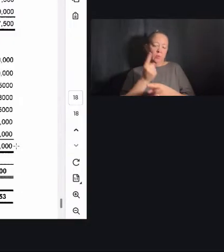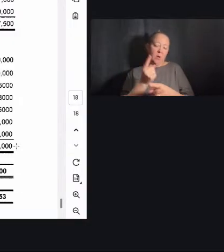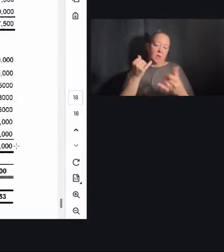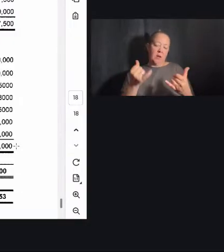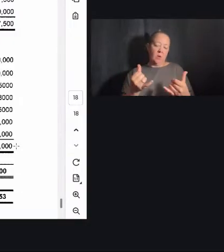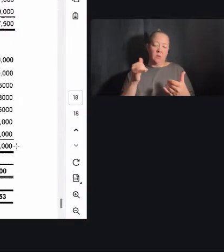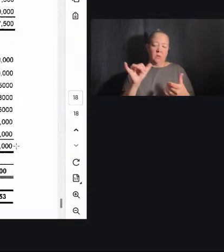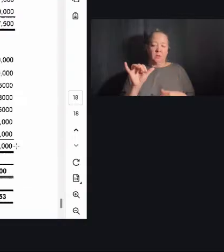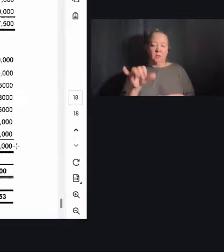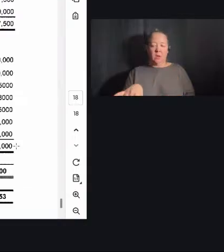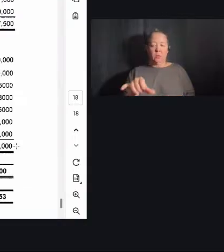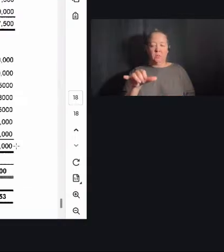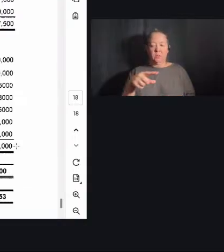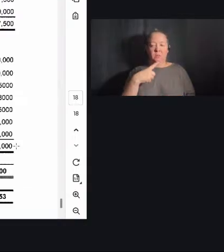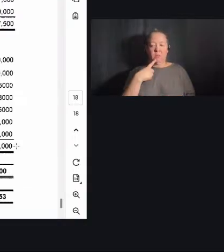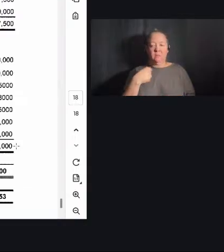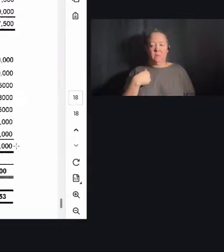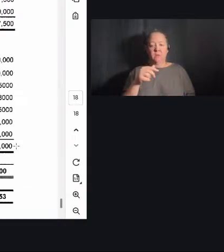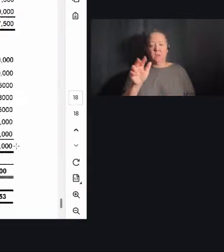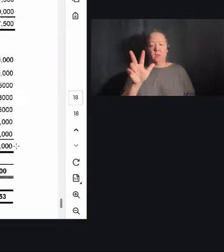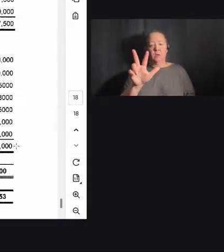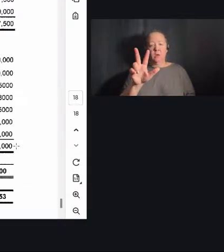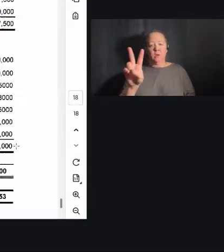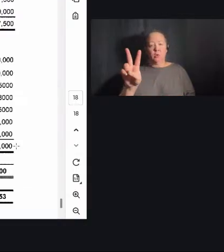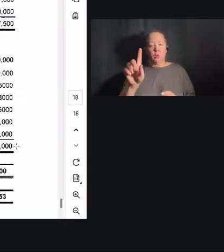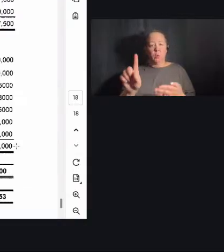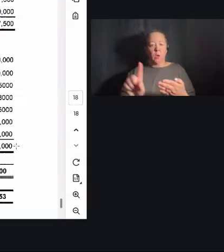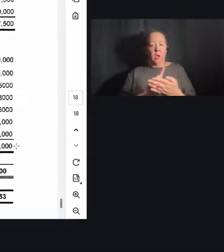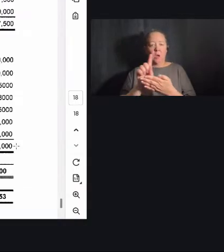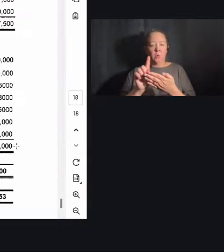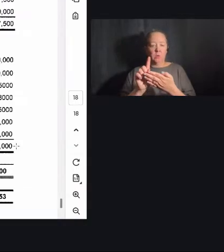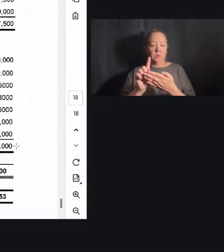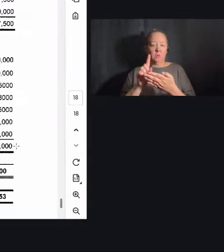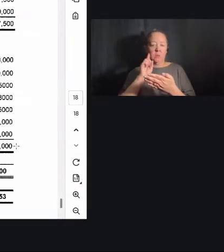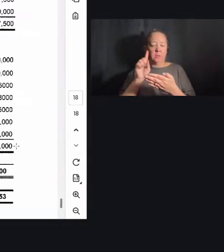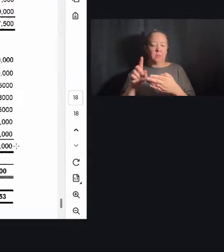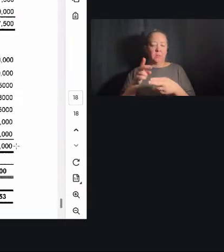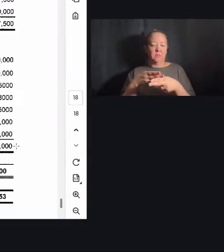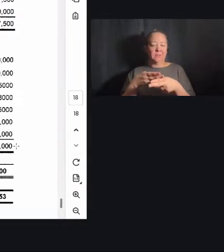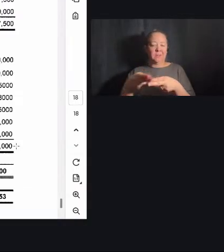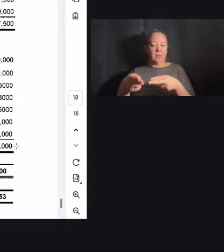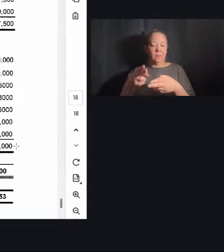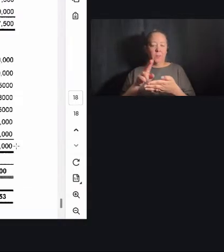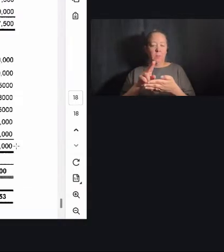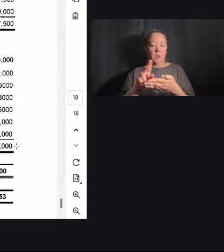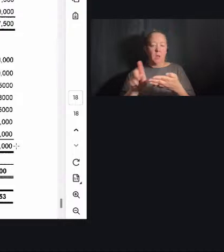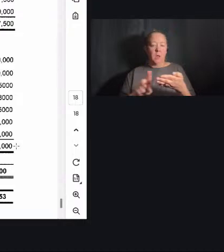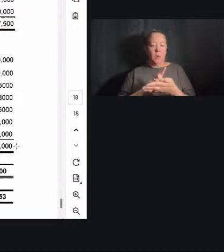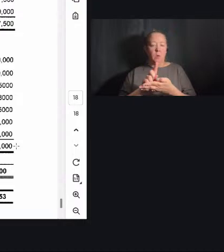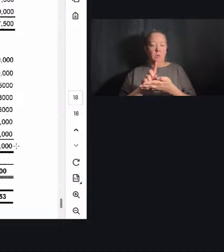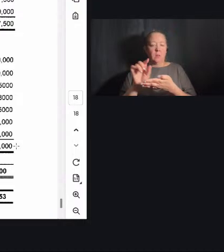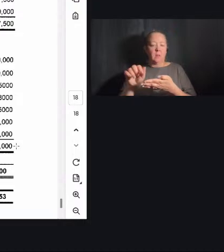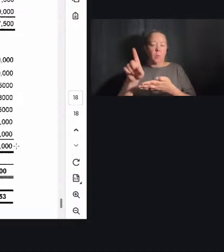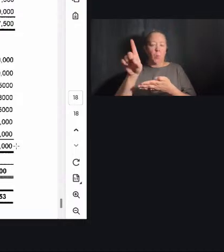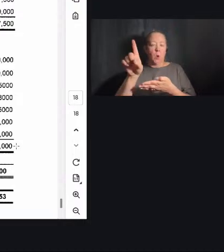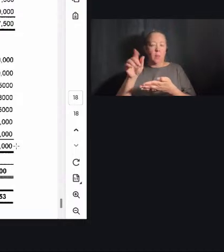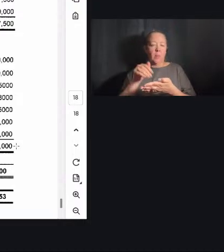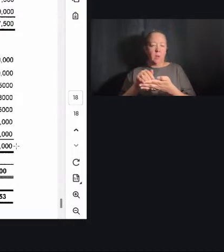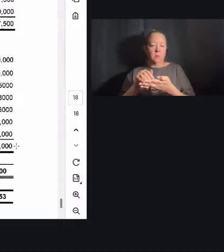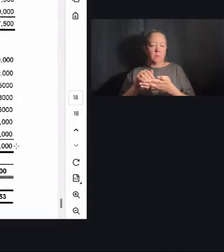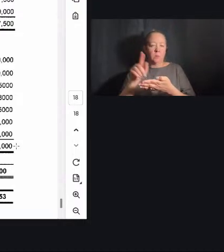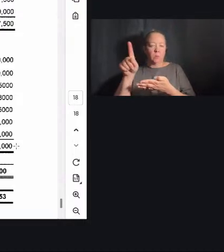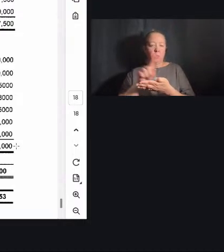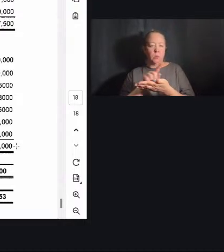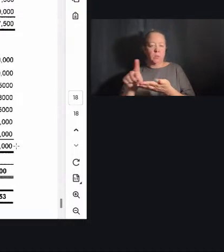32 hours and temp hours, all right, which is, about $1,000 a week. And then the fuel charge, if we were full with